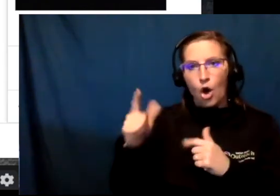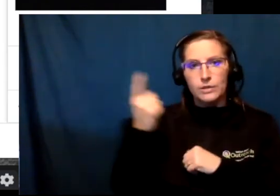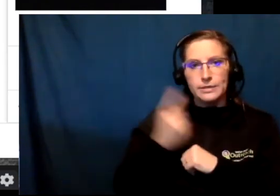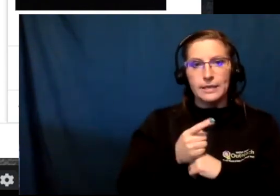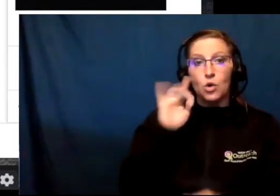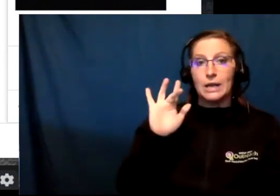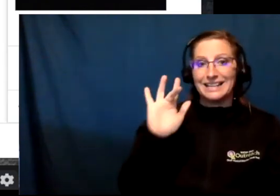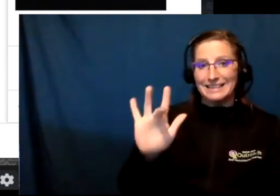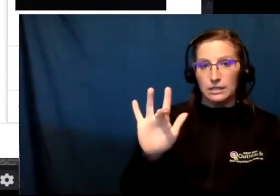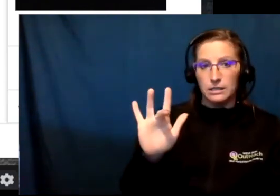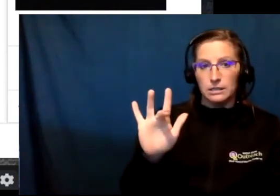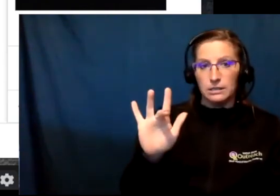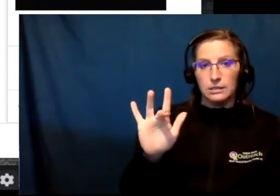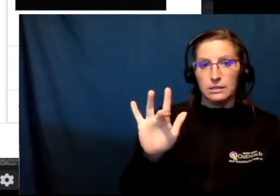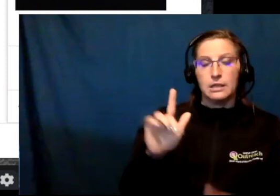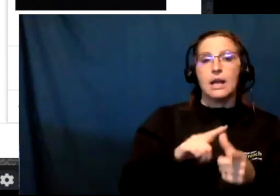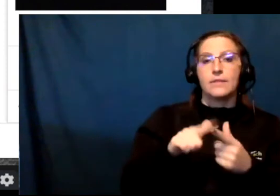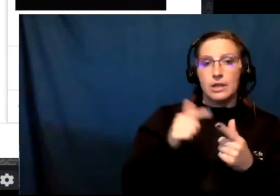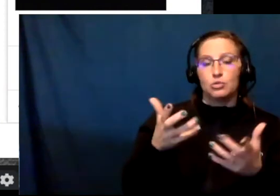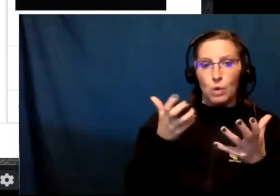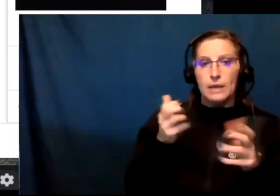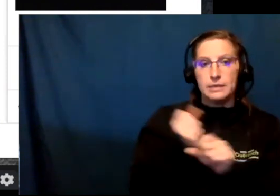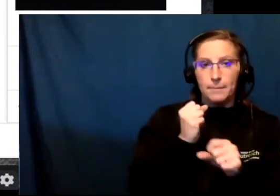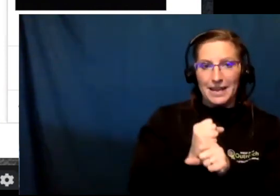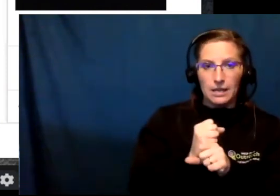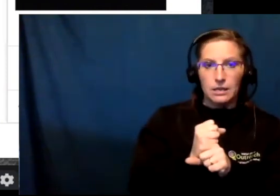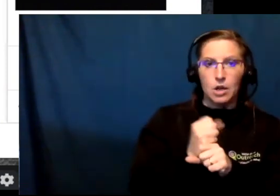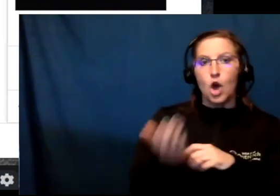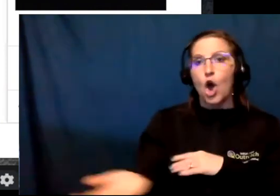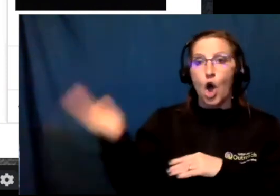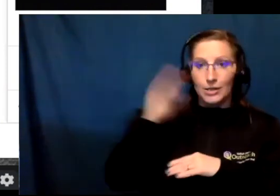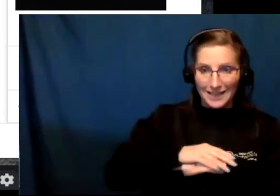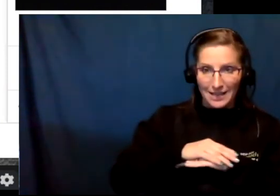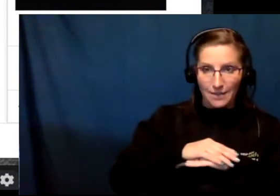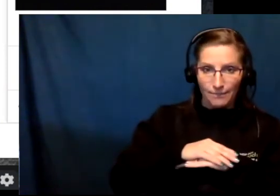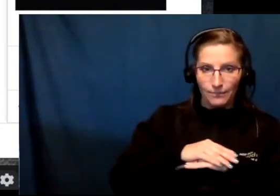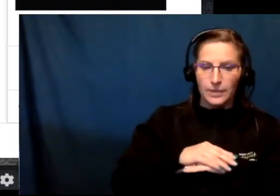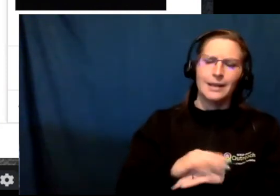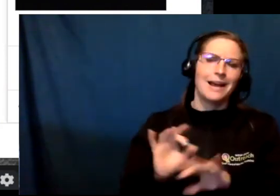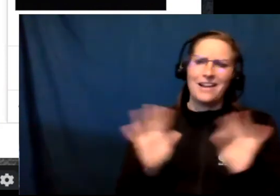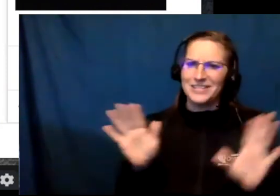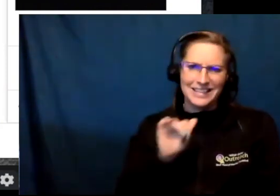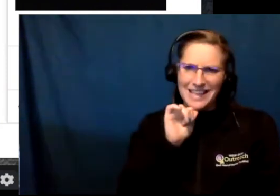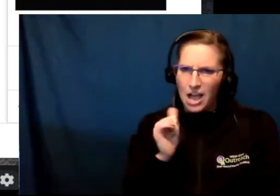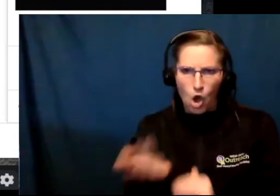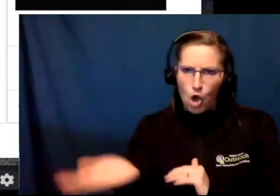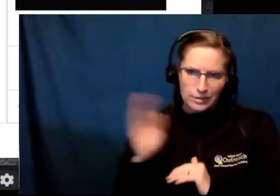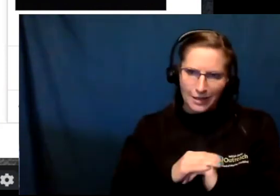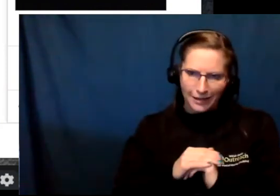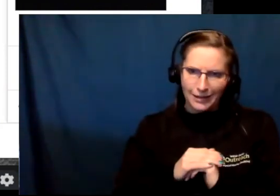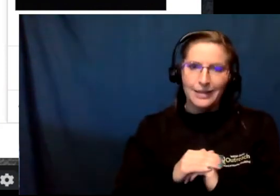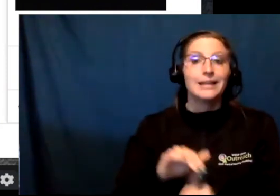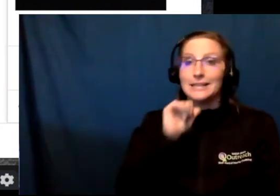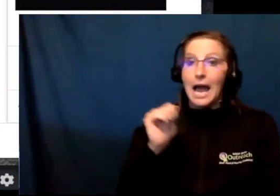click this, and then you want to make it all day. Now obviously it's not going to be all day, and it's not going to be